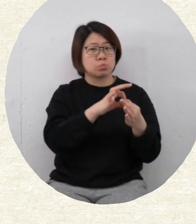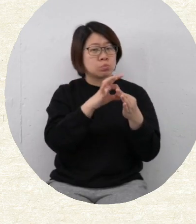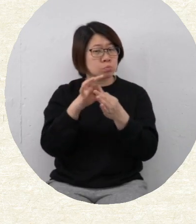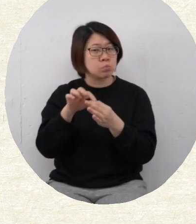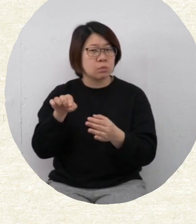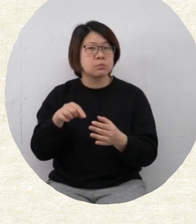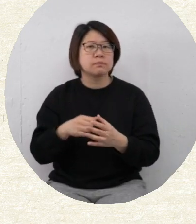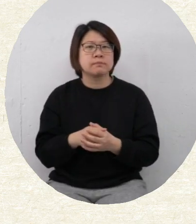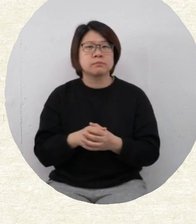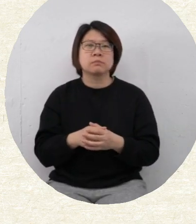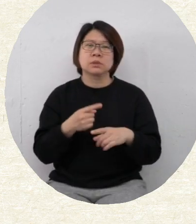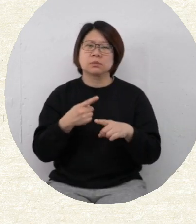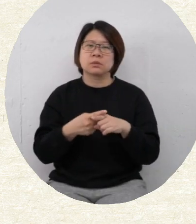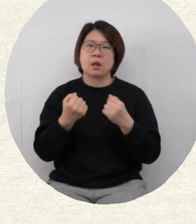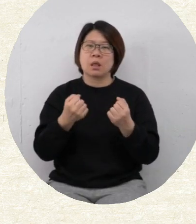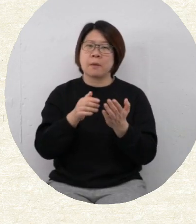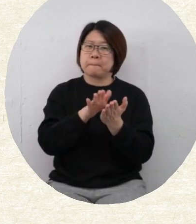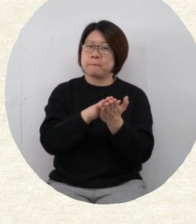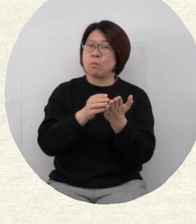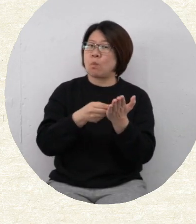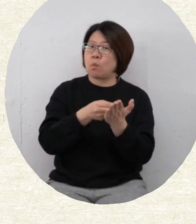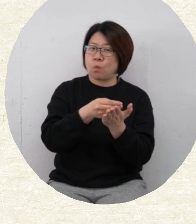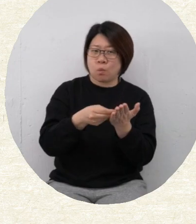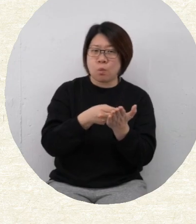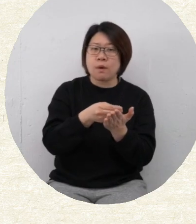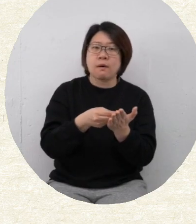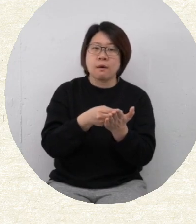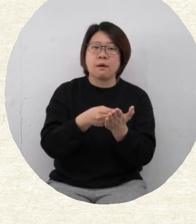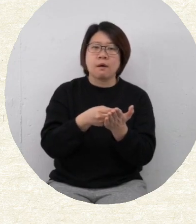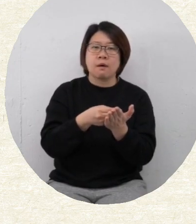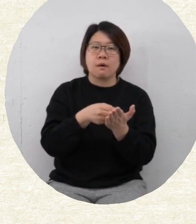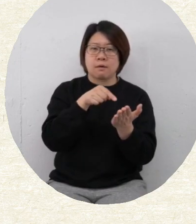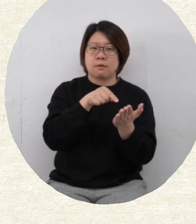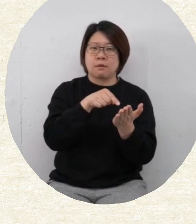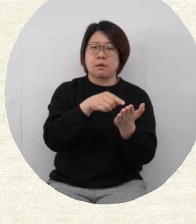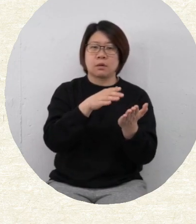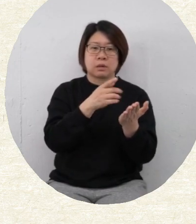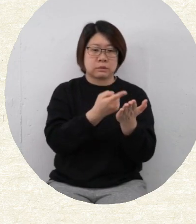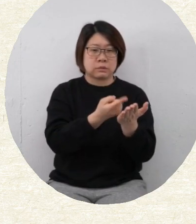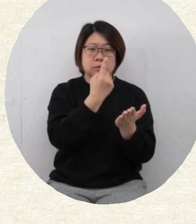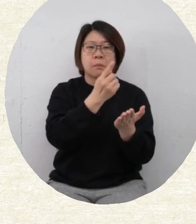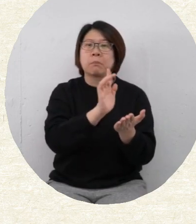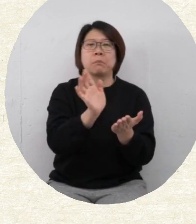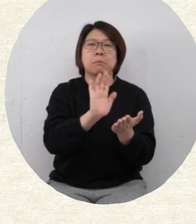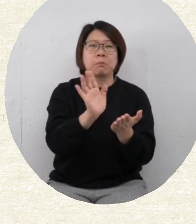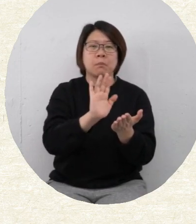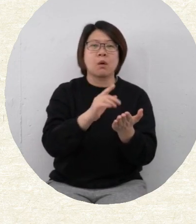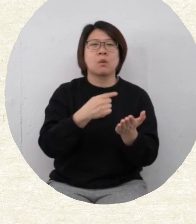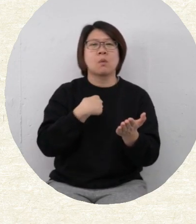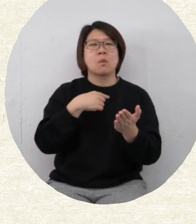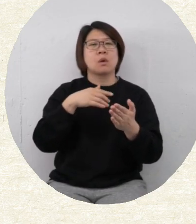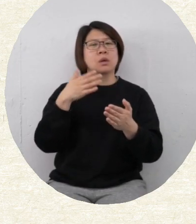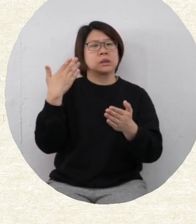very much influenced by the images that I saw in those books.